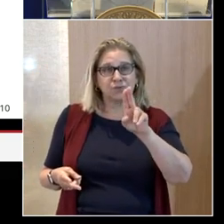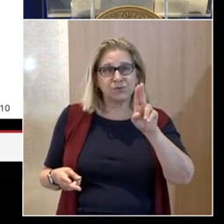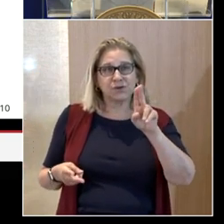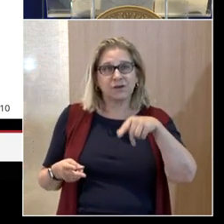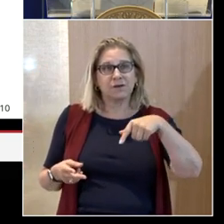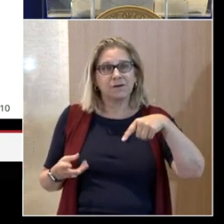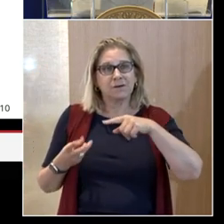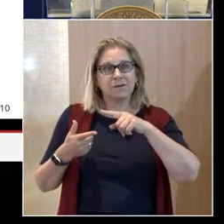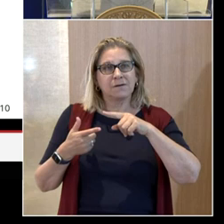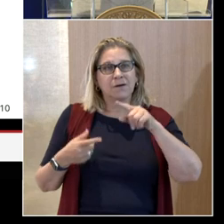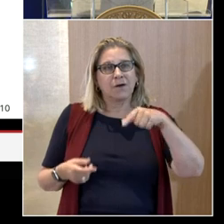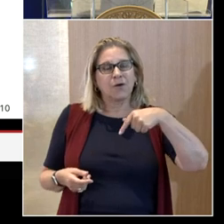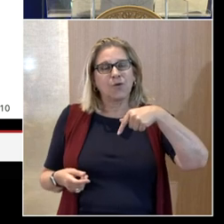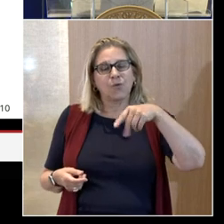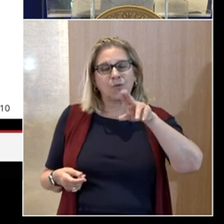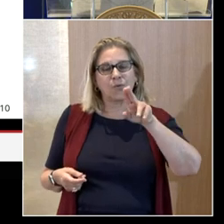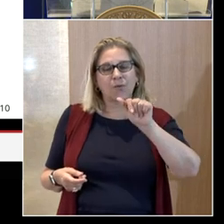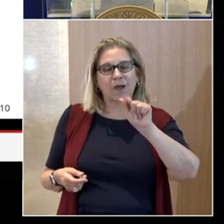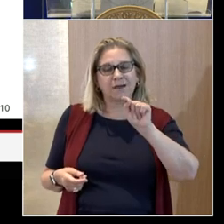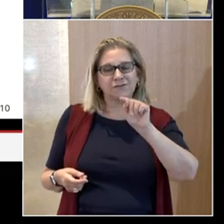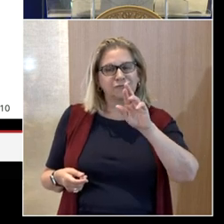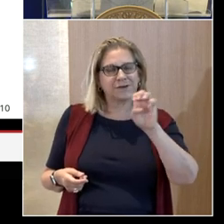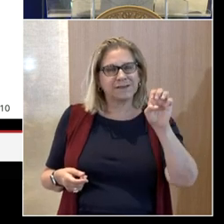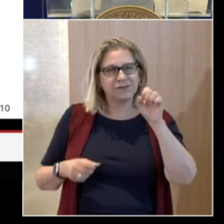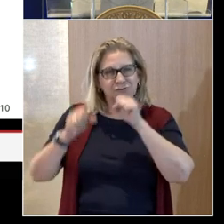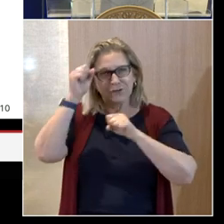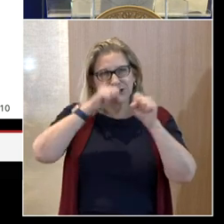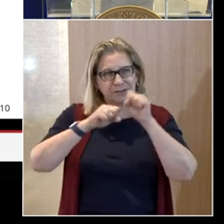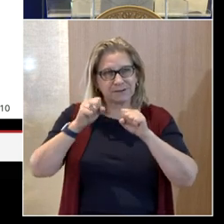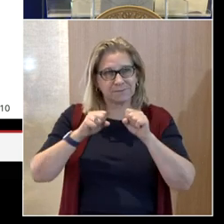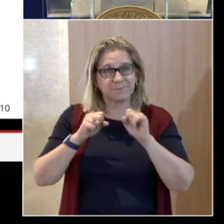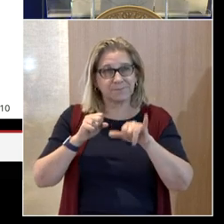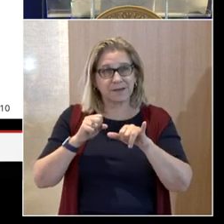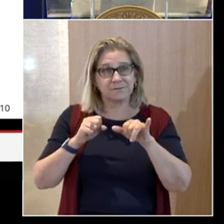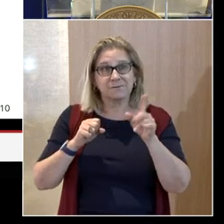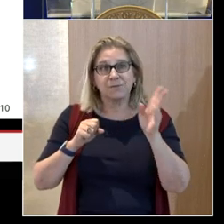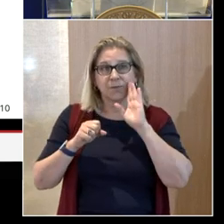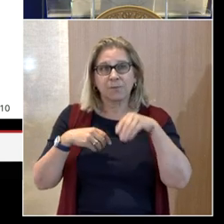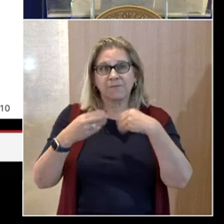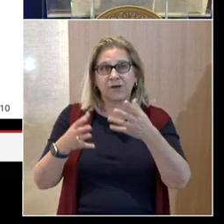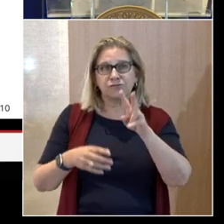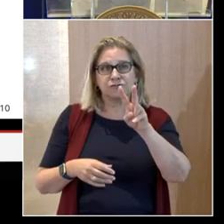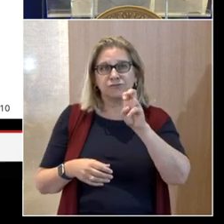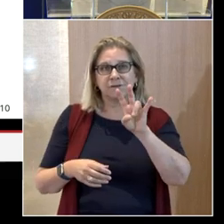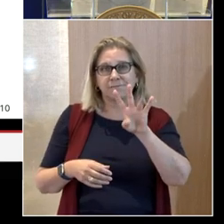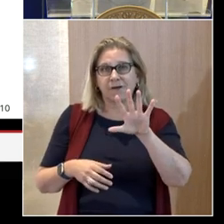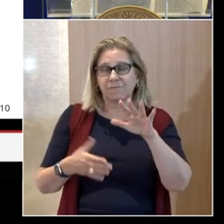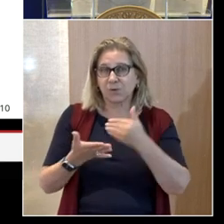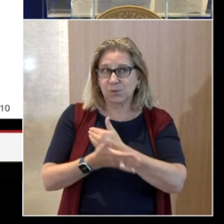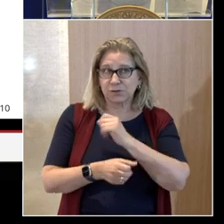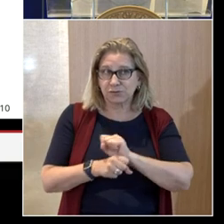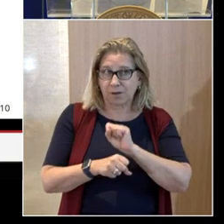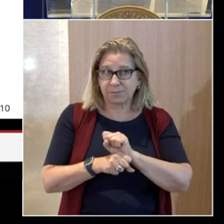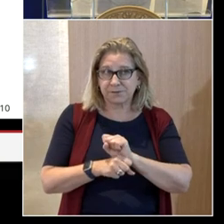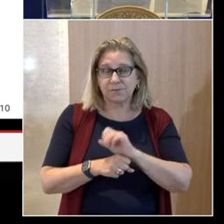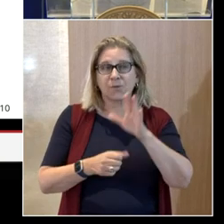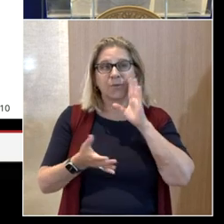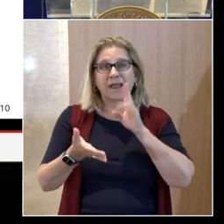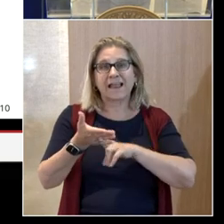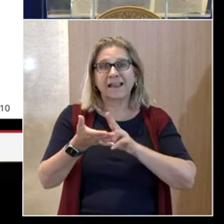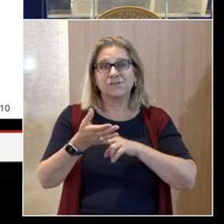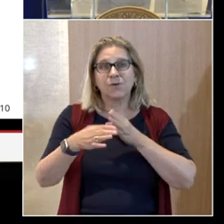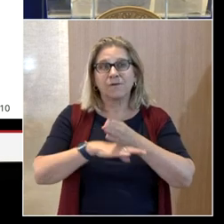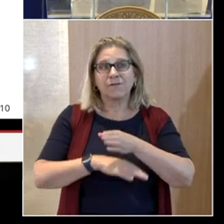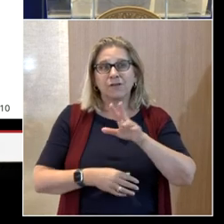will bring 275 new jobs, lease over 33,000 square feet, and